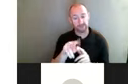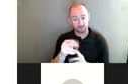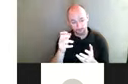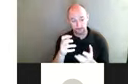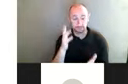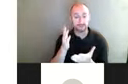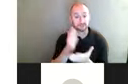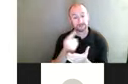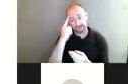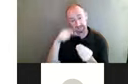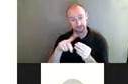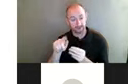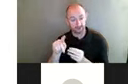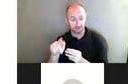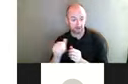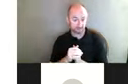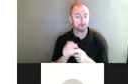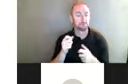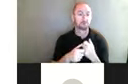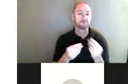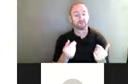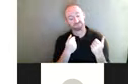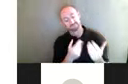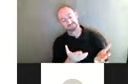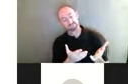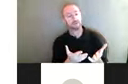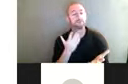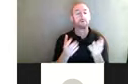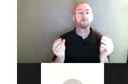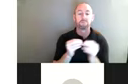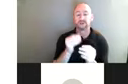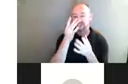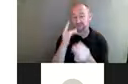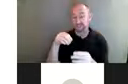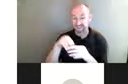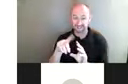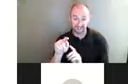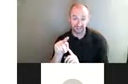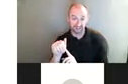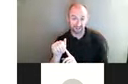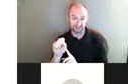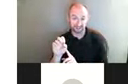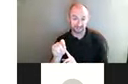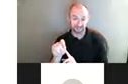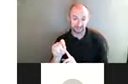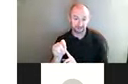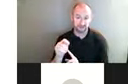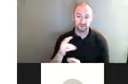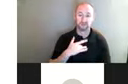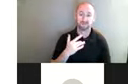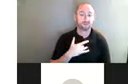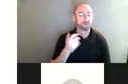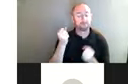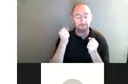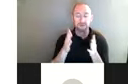data. Oh, look, problem solved. But there may be more interesting things in your data set. And I would say there are pretty much infinite